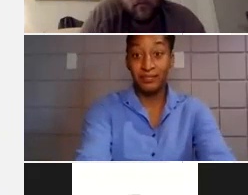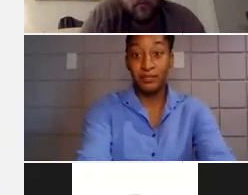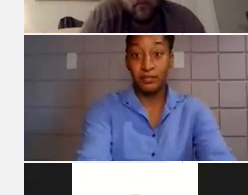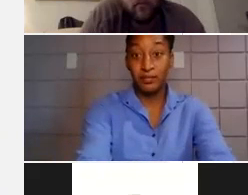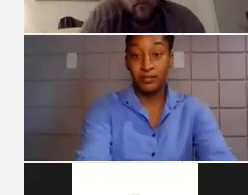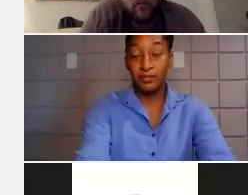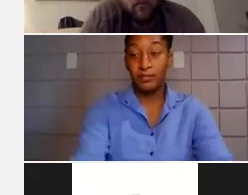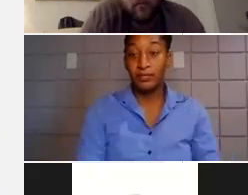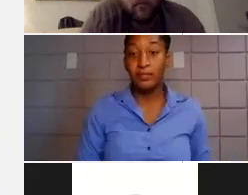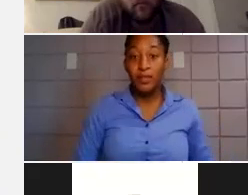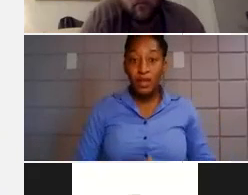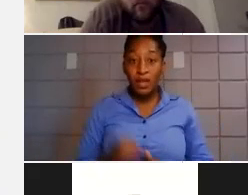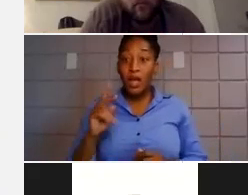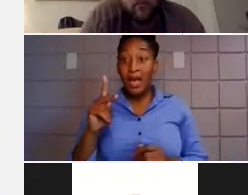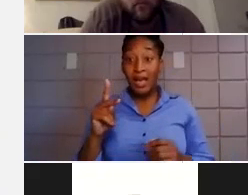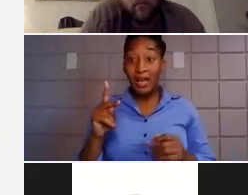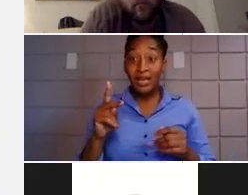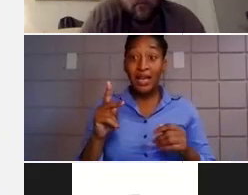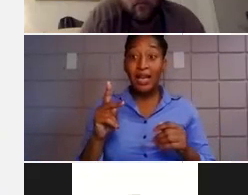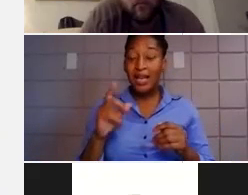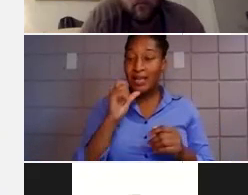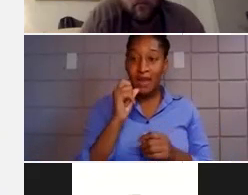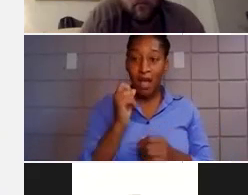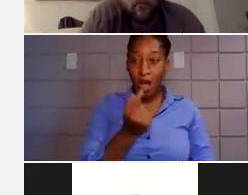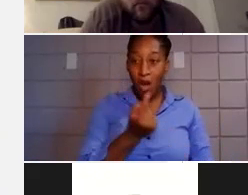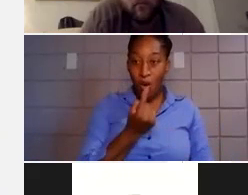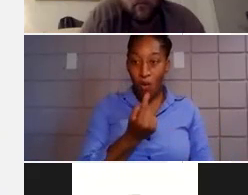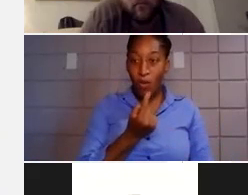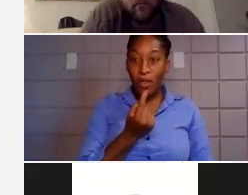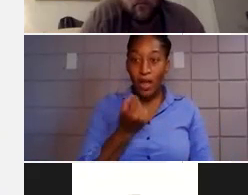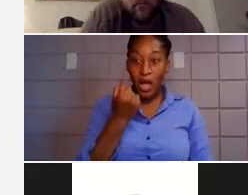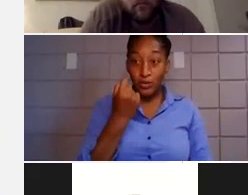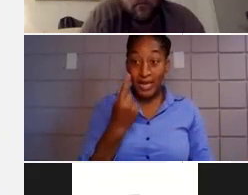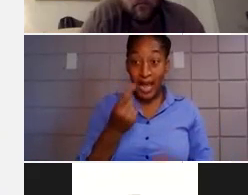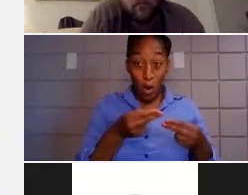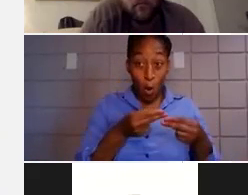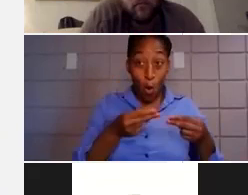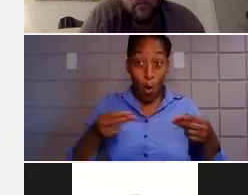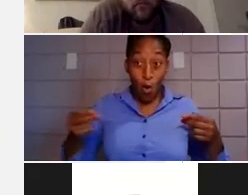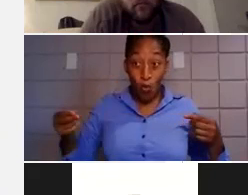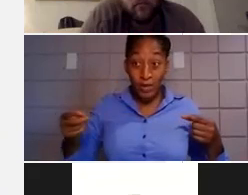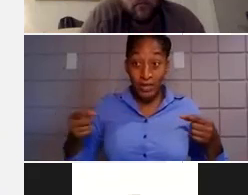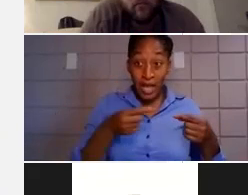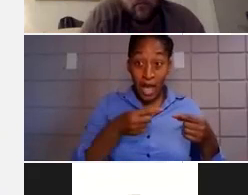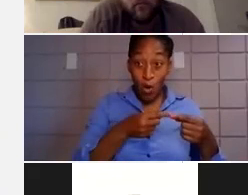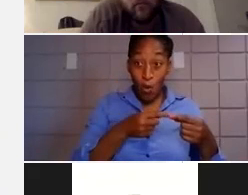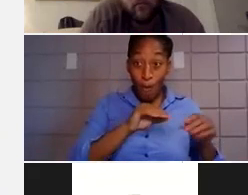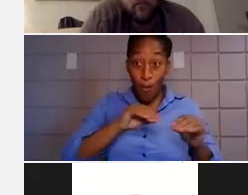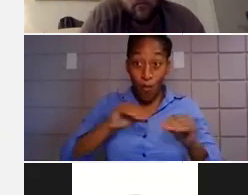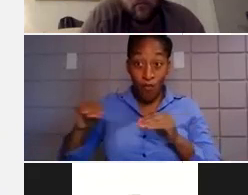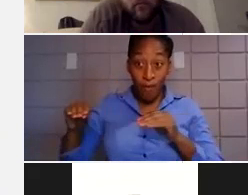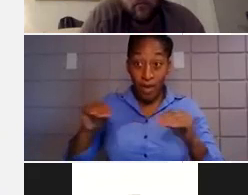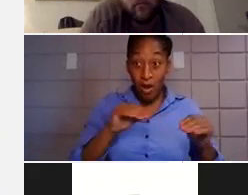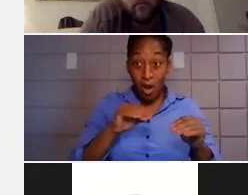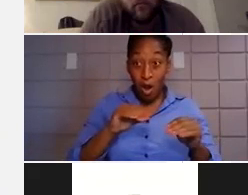so instead of our object moving horizontal or vertical, our object